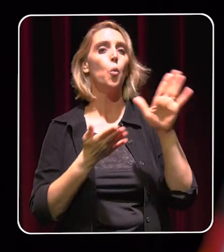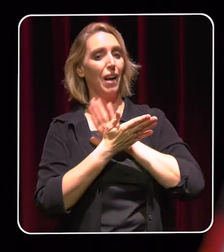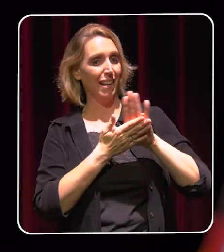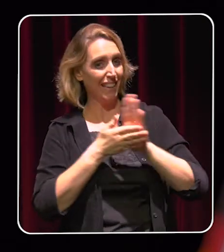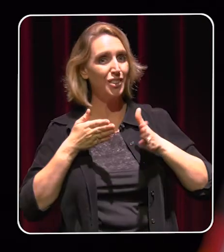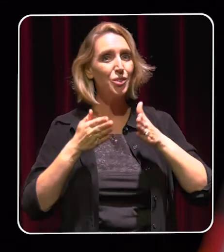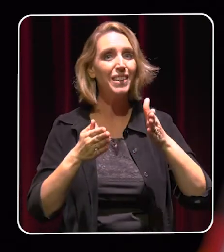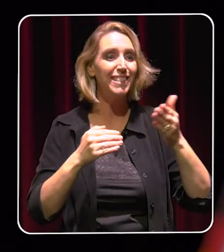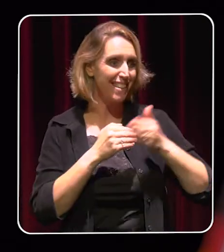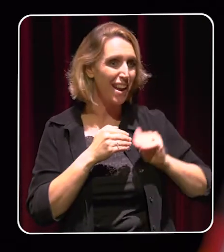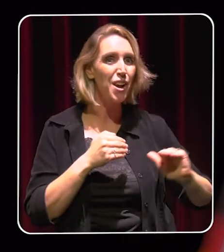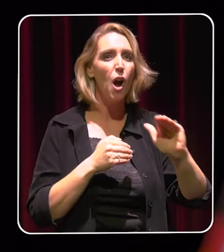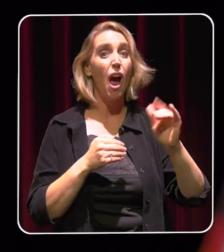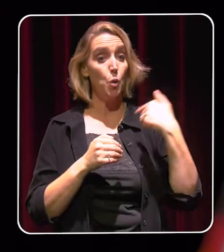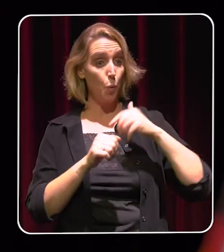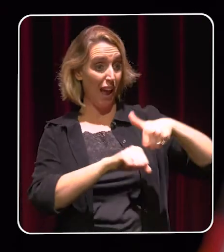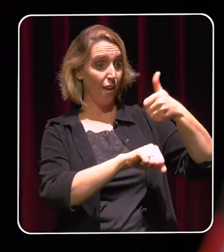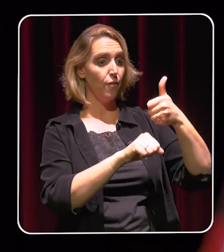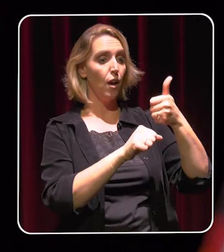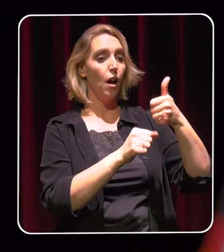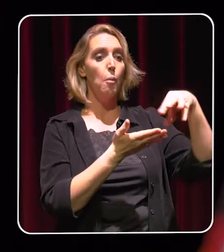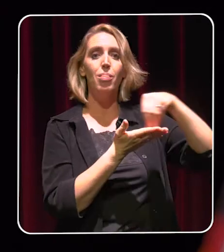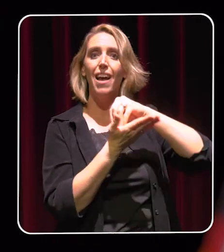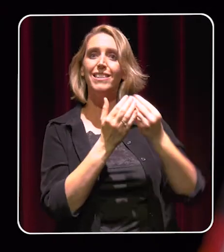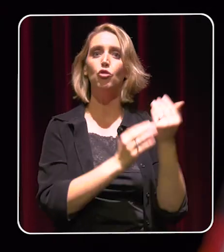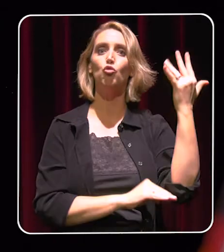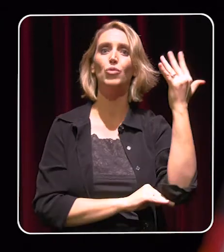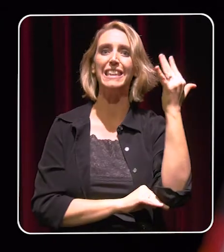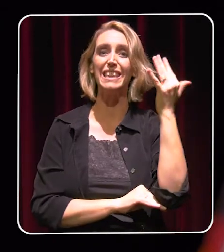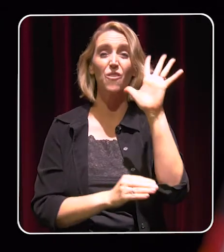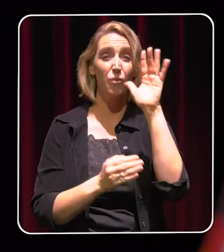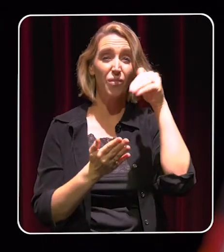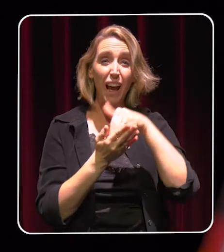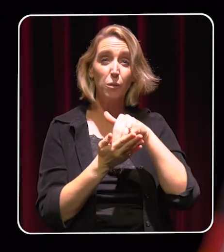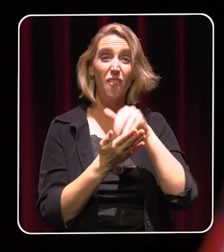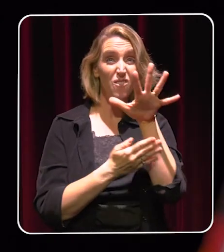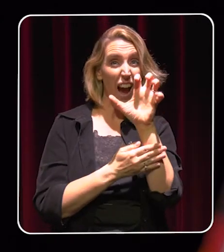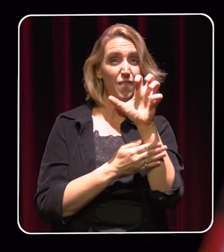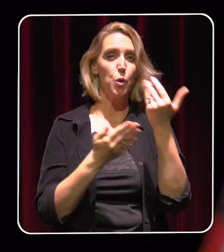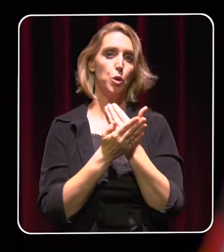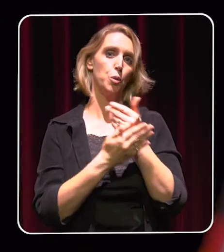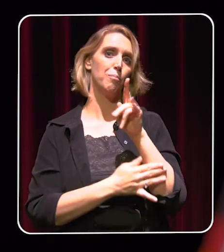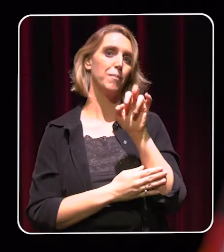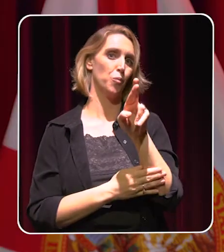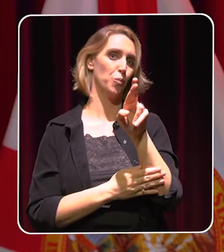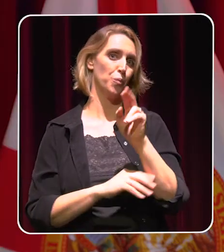clean streets and neighborhoods, and we planted more than 1,000 new trees, including more than 500 at the new St. Pete